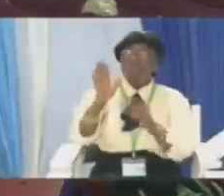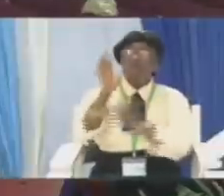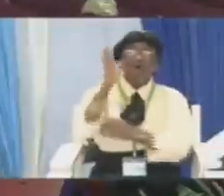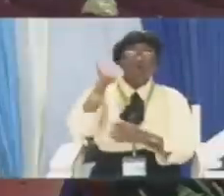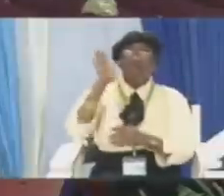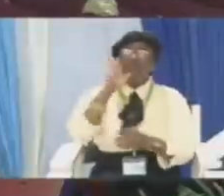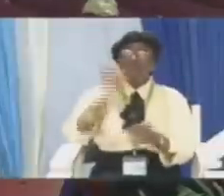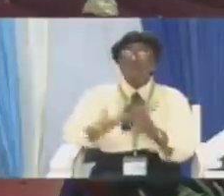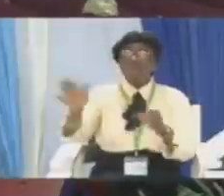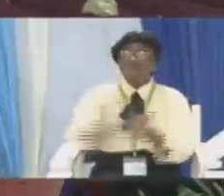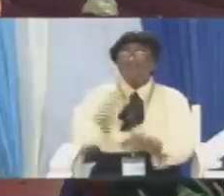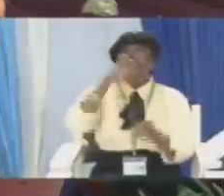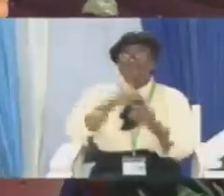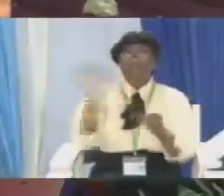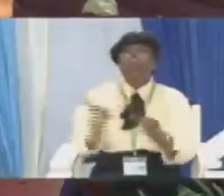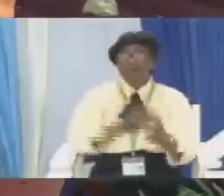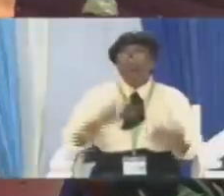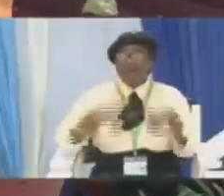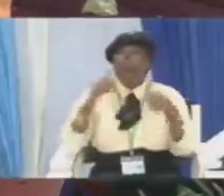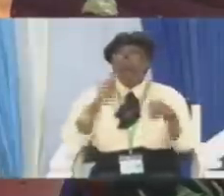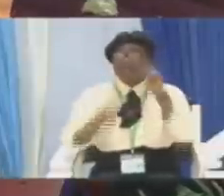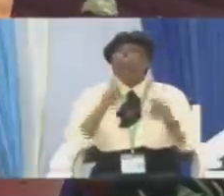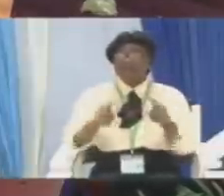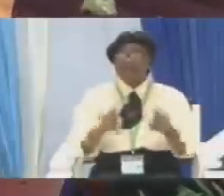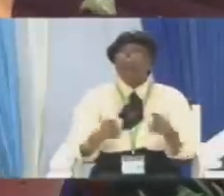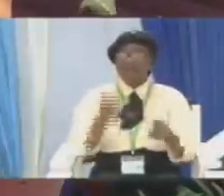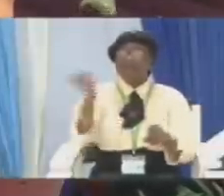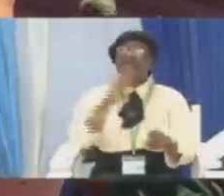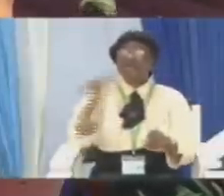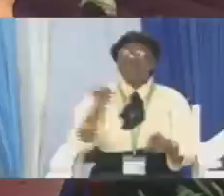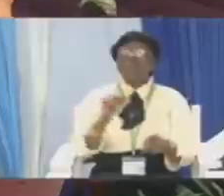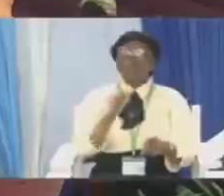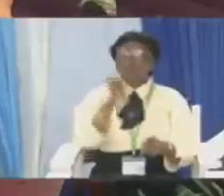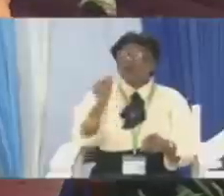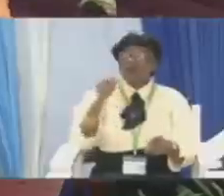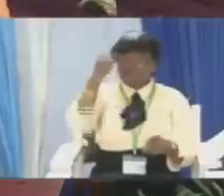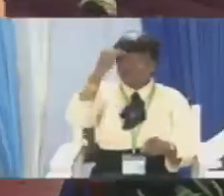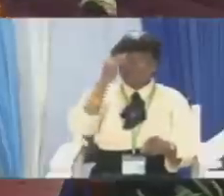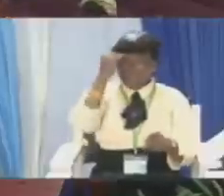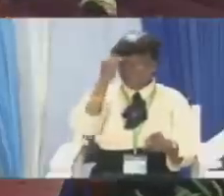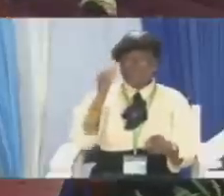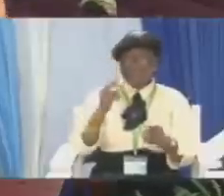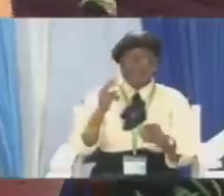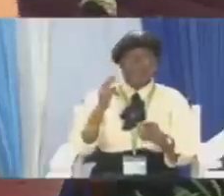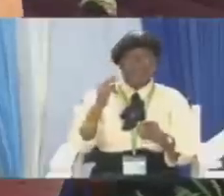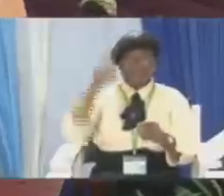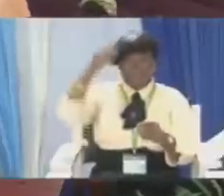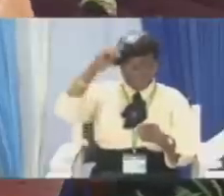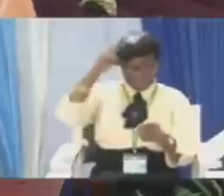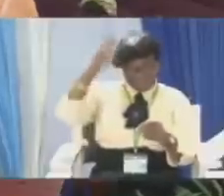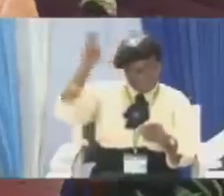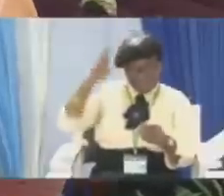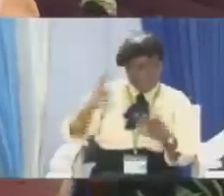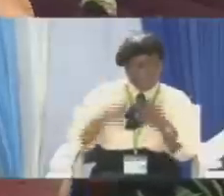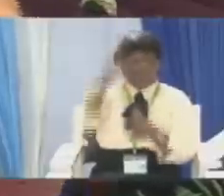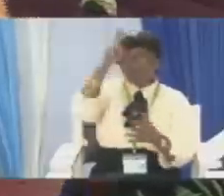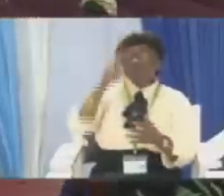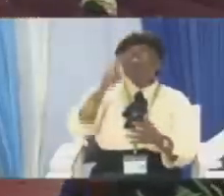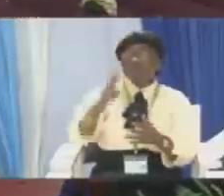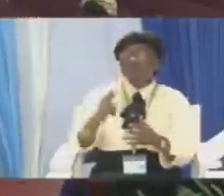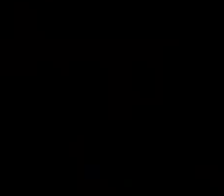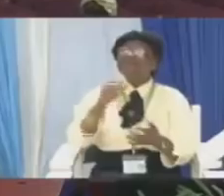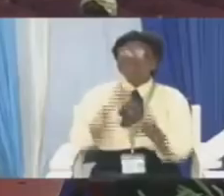Brethren, there is no crazy ear cult that is in the world right now that has not entered the church, and we are